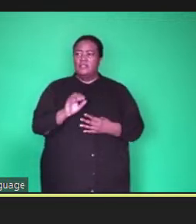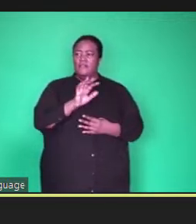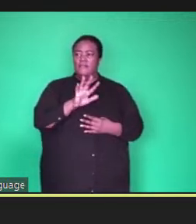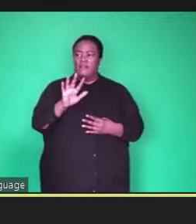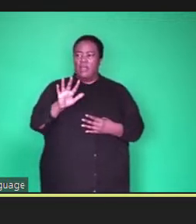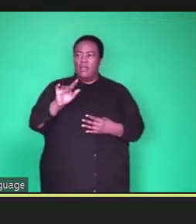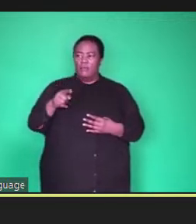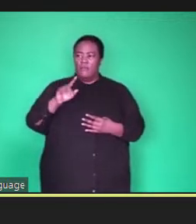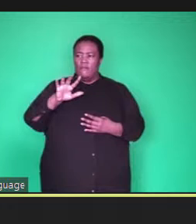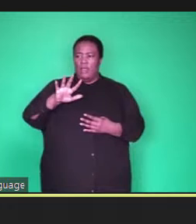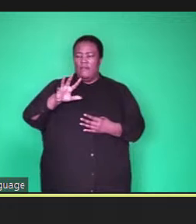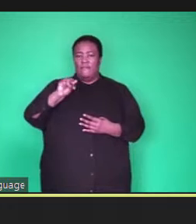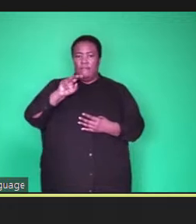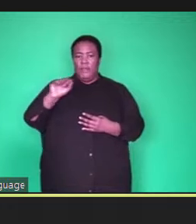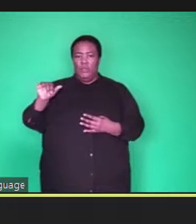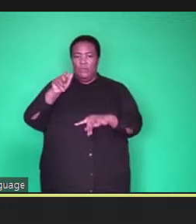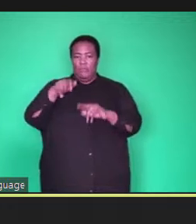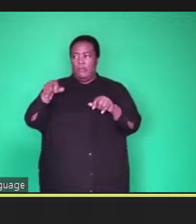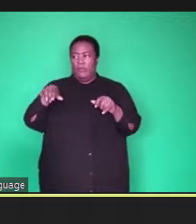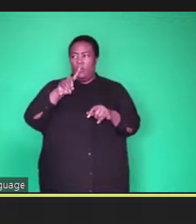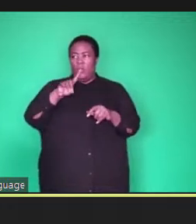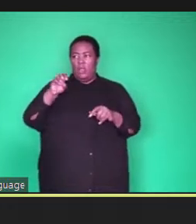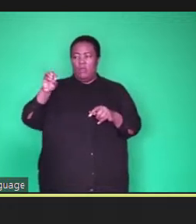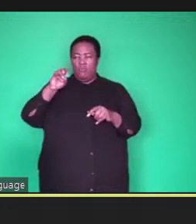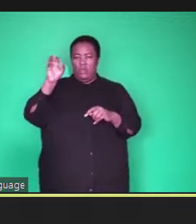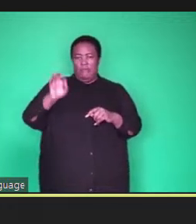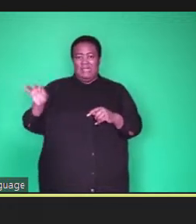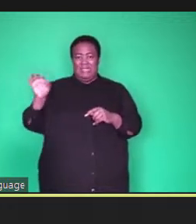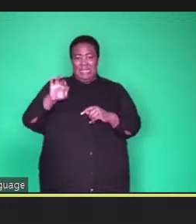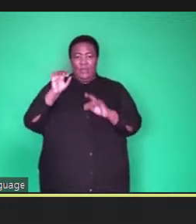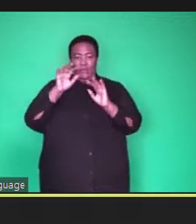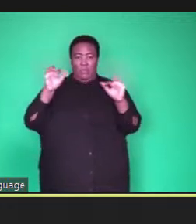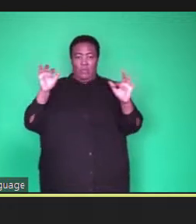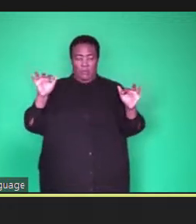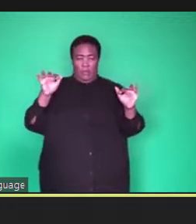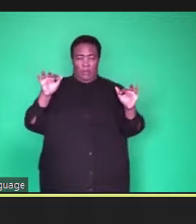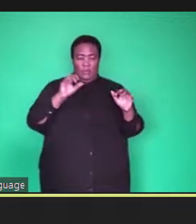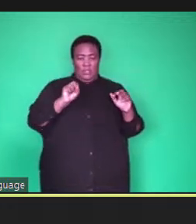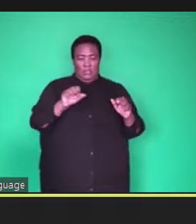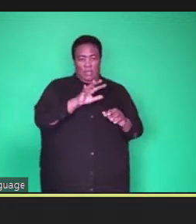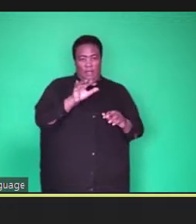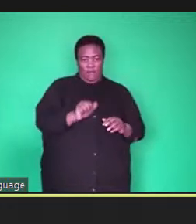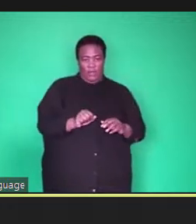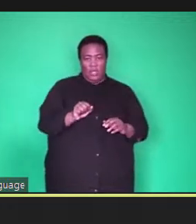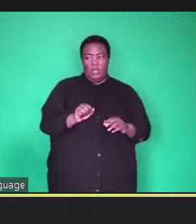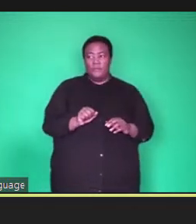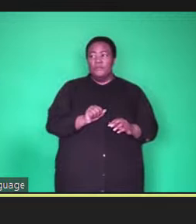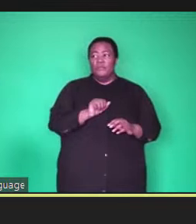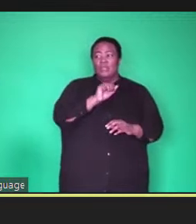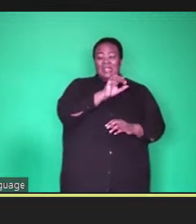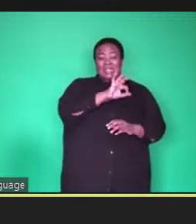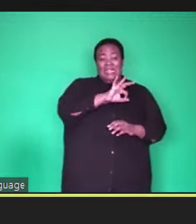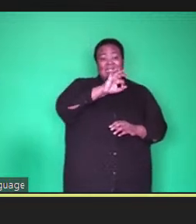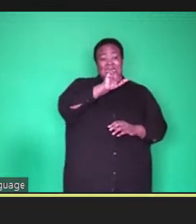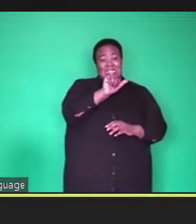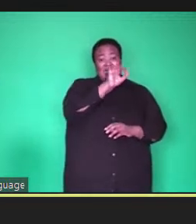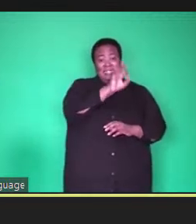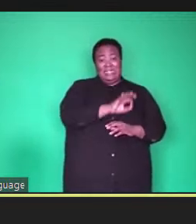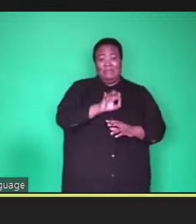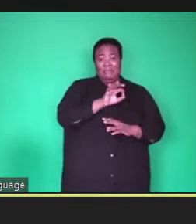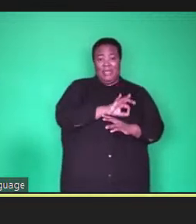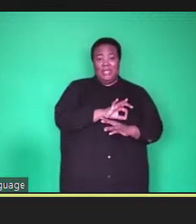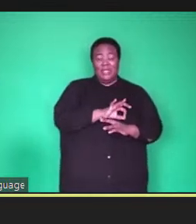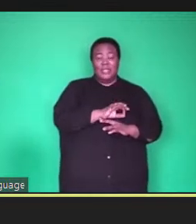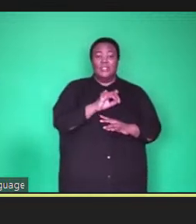5.1 million people, 100% of the South African population that night, of which 36% are in the core